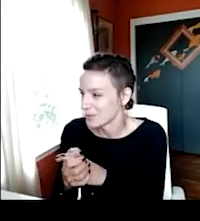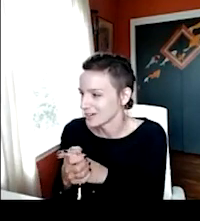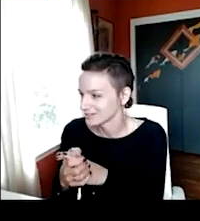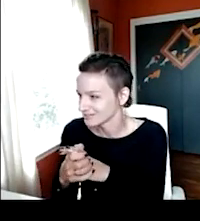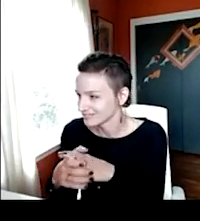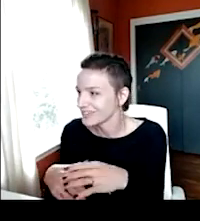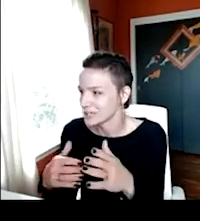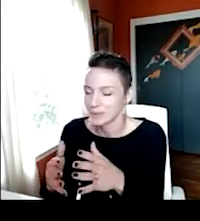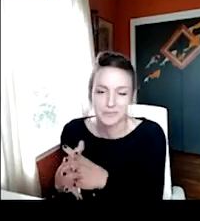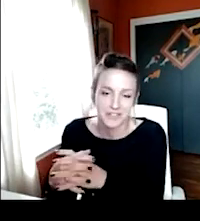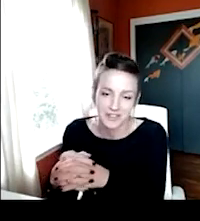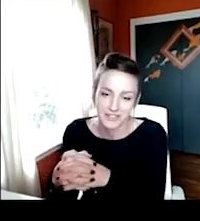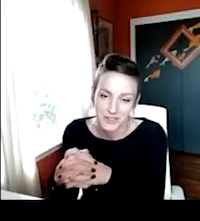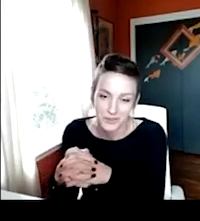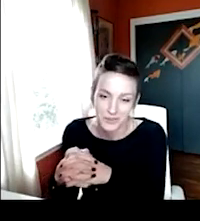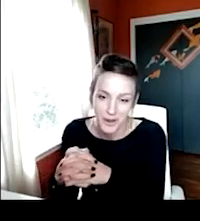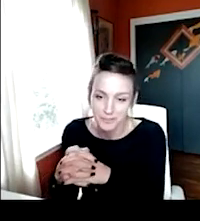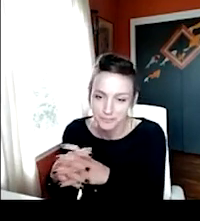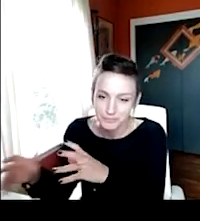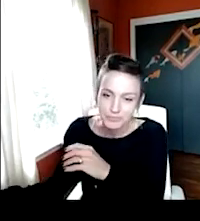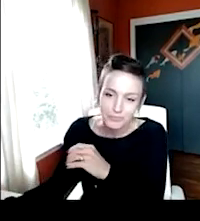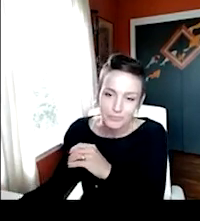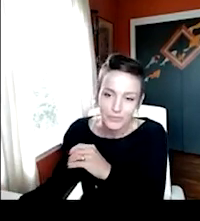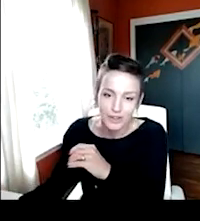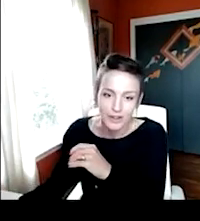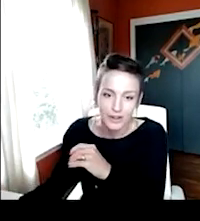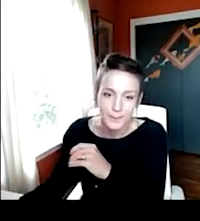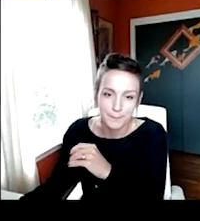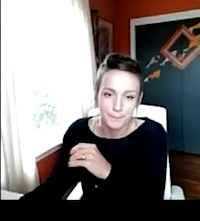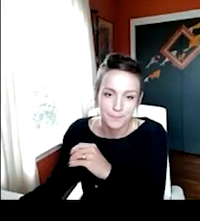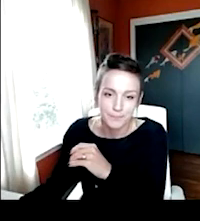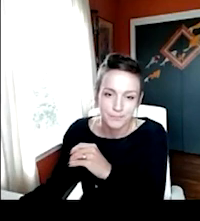feel more ready to put themselves out there as well.